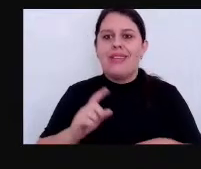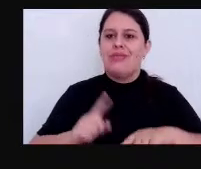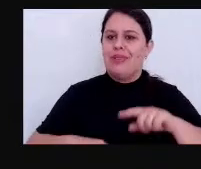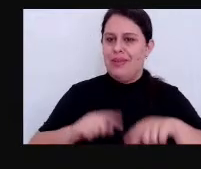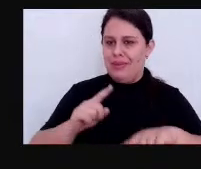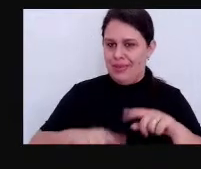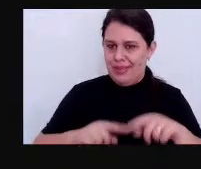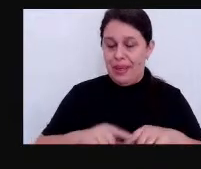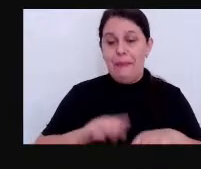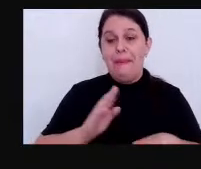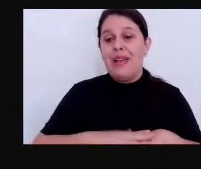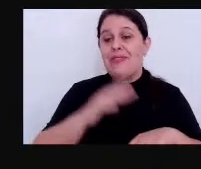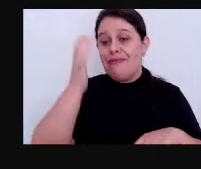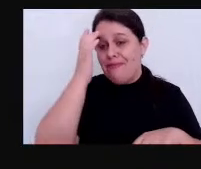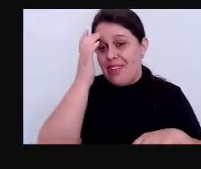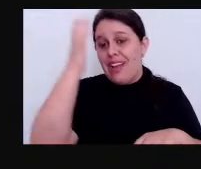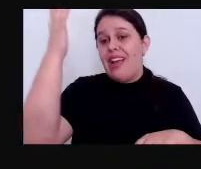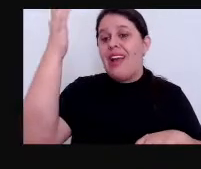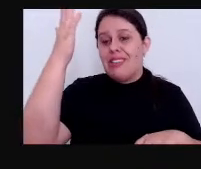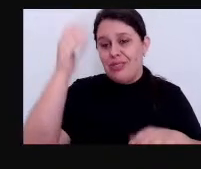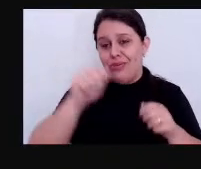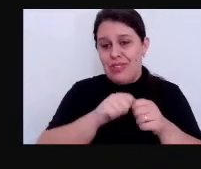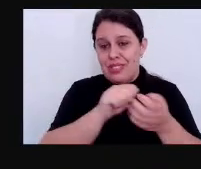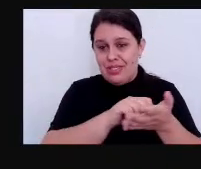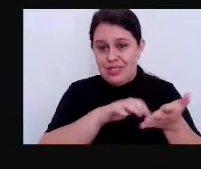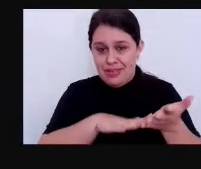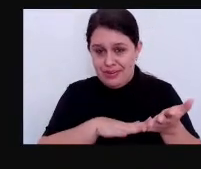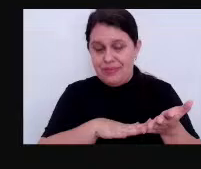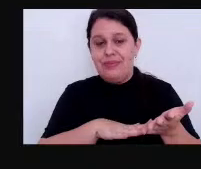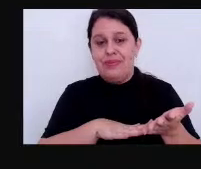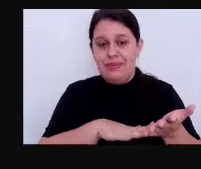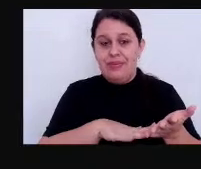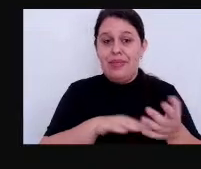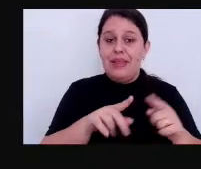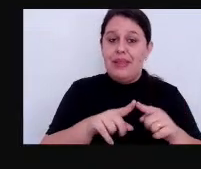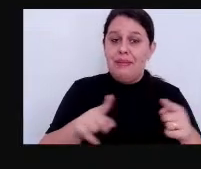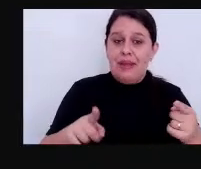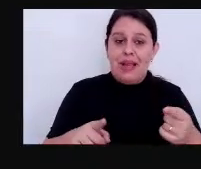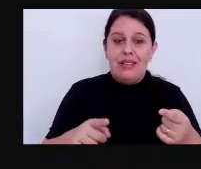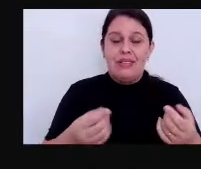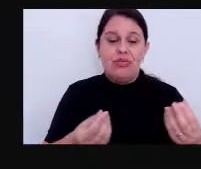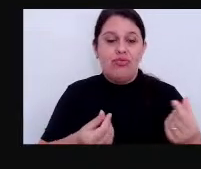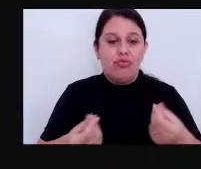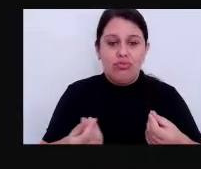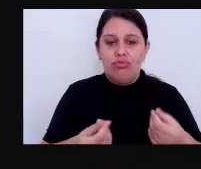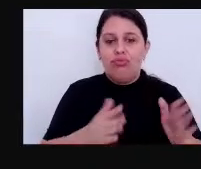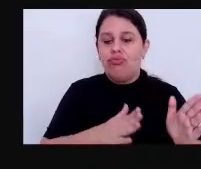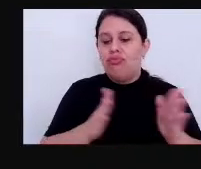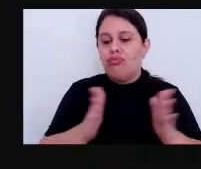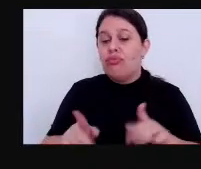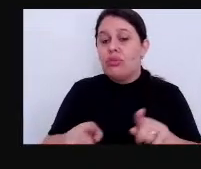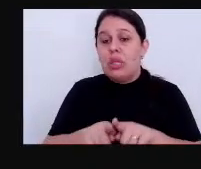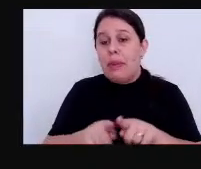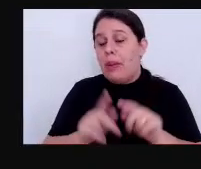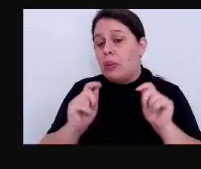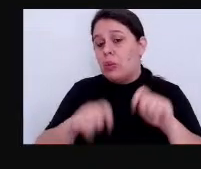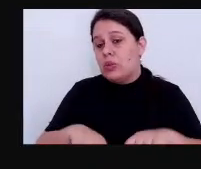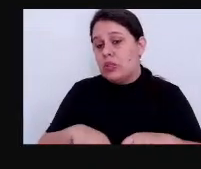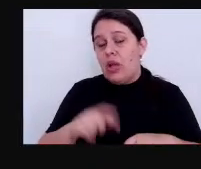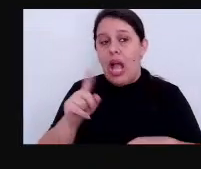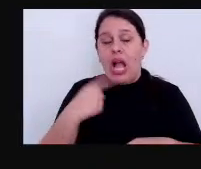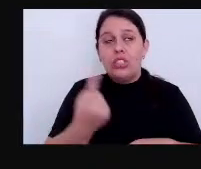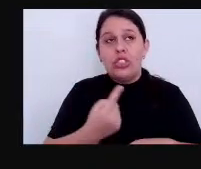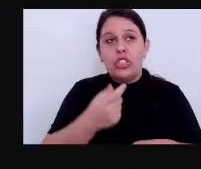tasks using, outside help. I would say on one hand, yeah, I think we should make students aware that there are ways to check